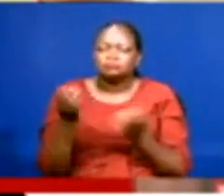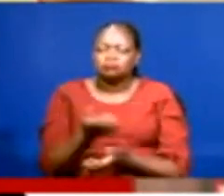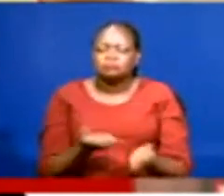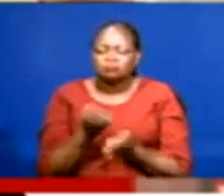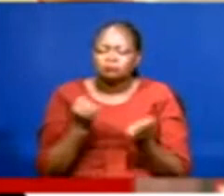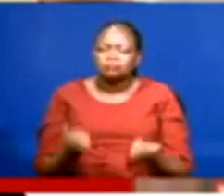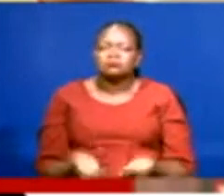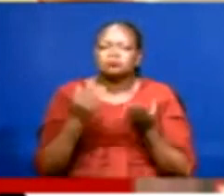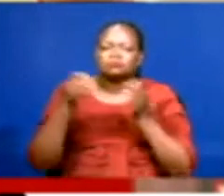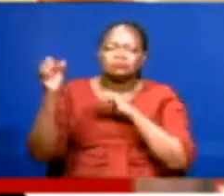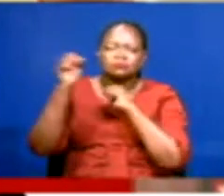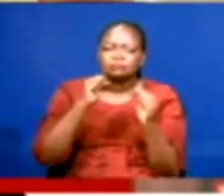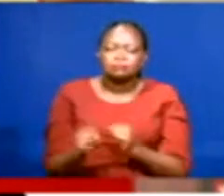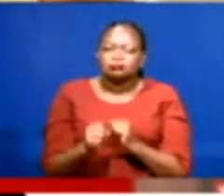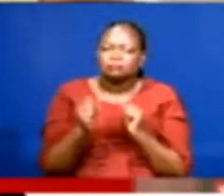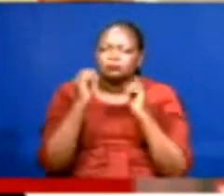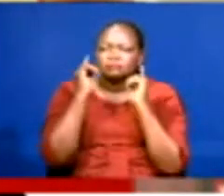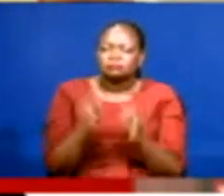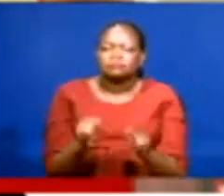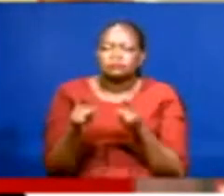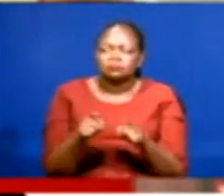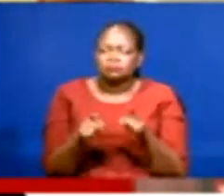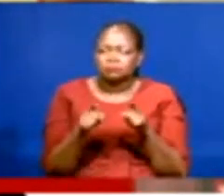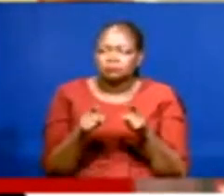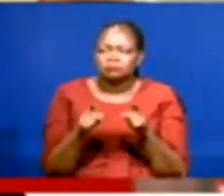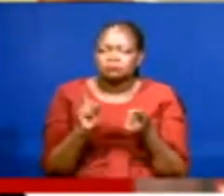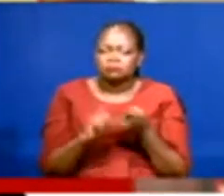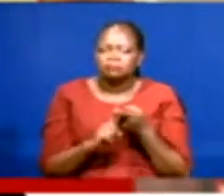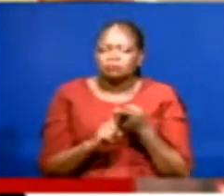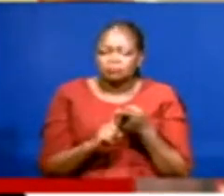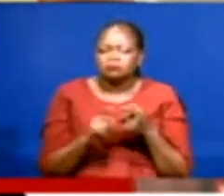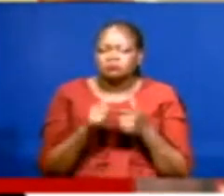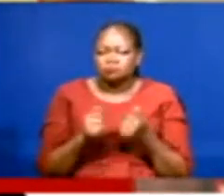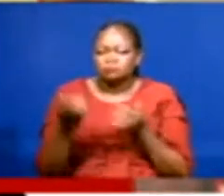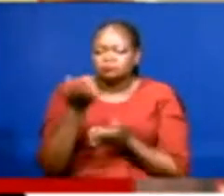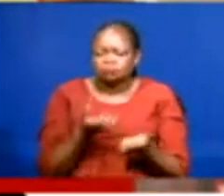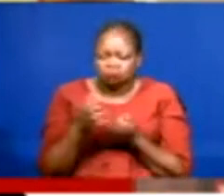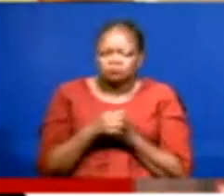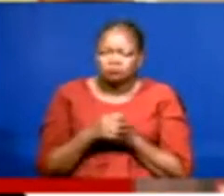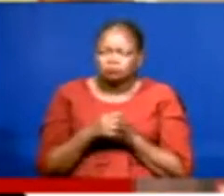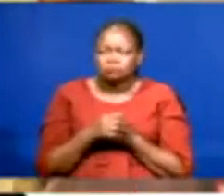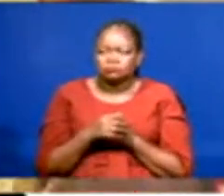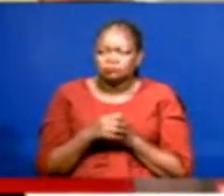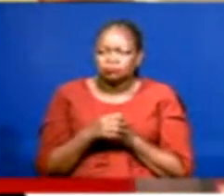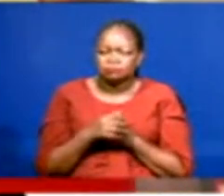recovery strategies of the new administration to reposition the economy on a steady,